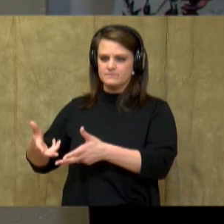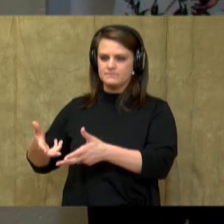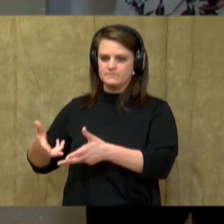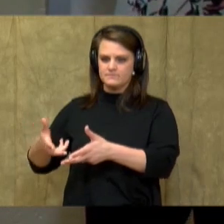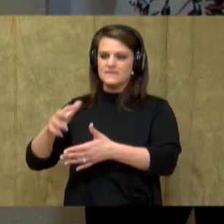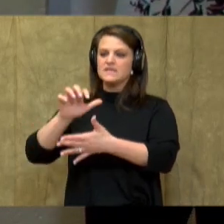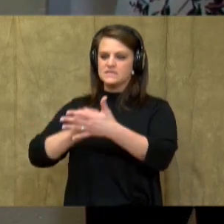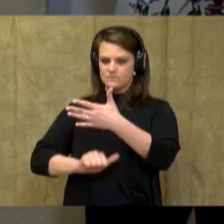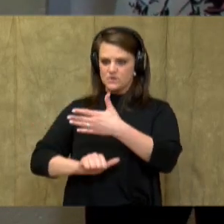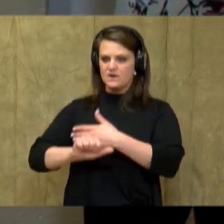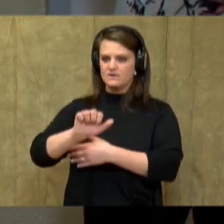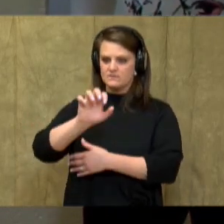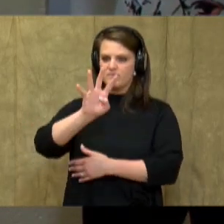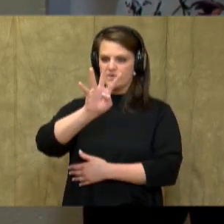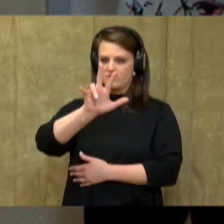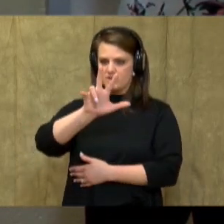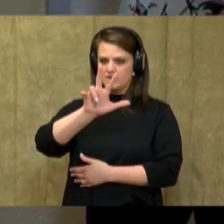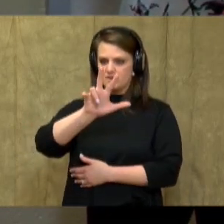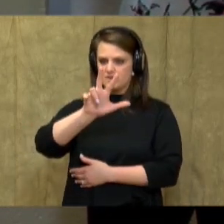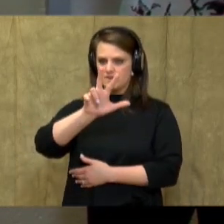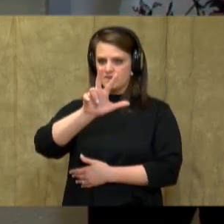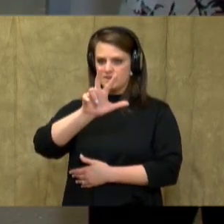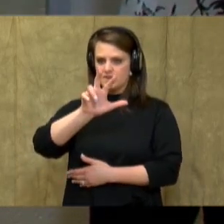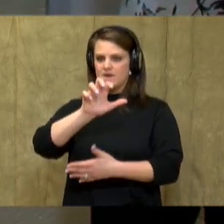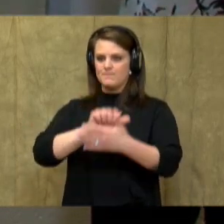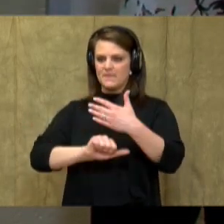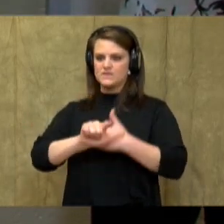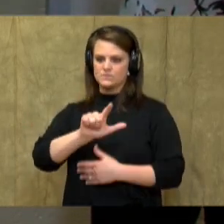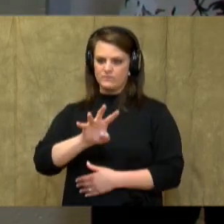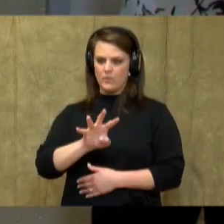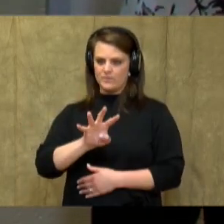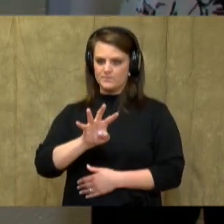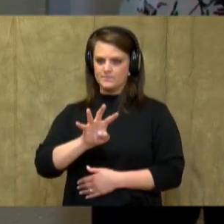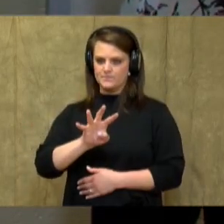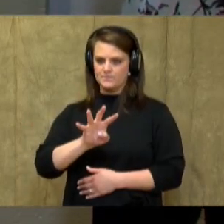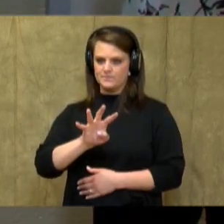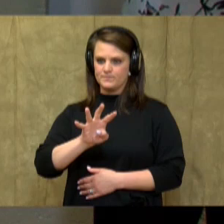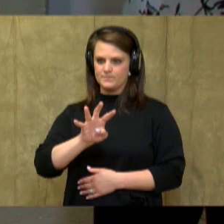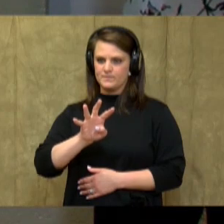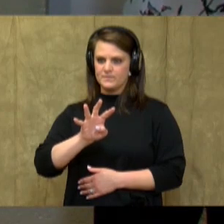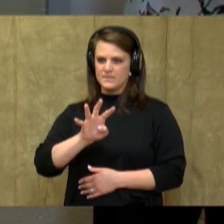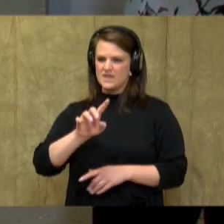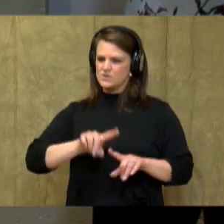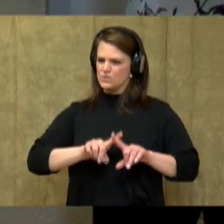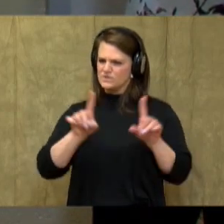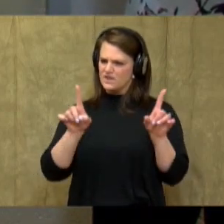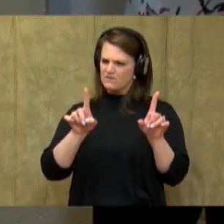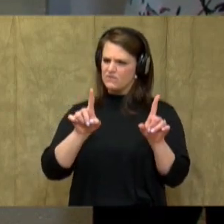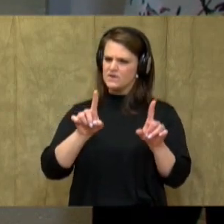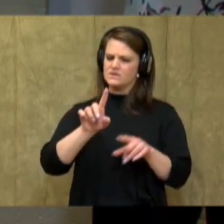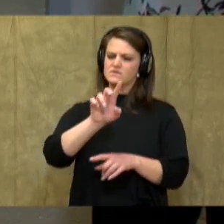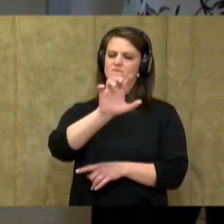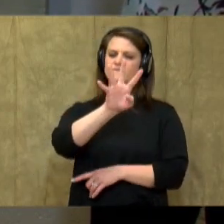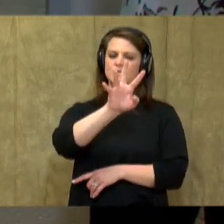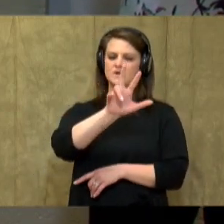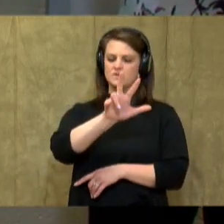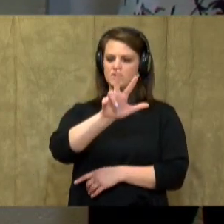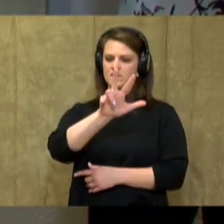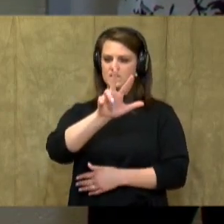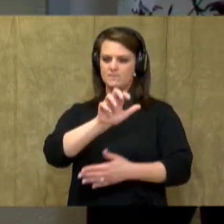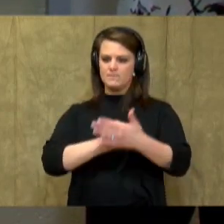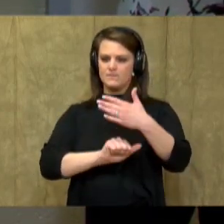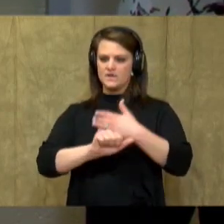I would subtract simply 43 and 24. What is the difference between